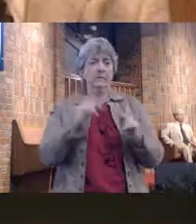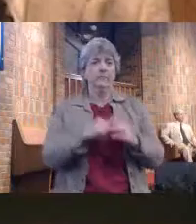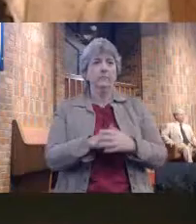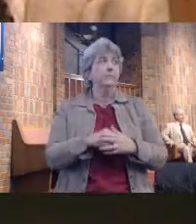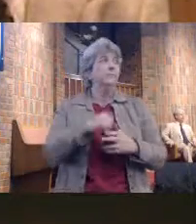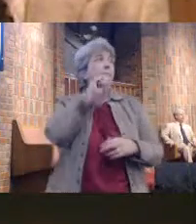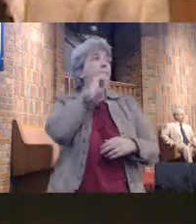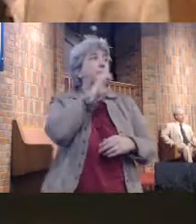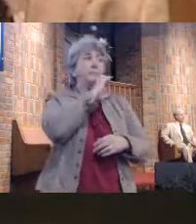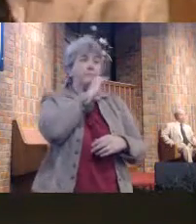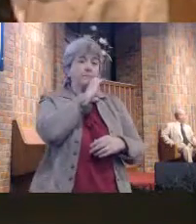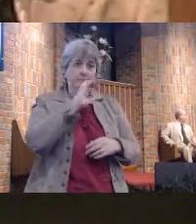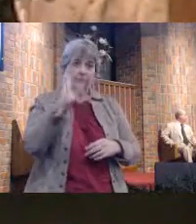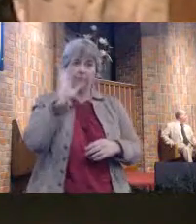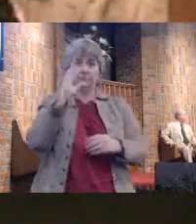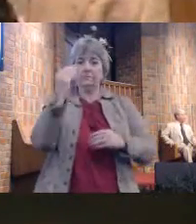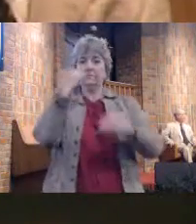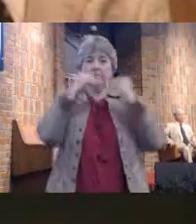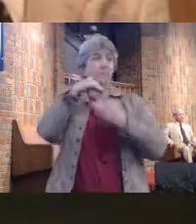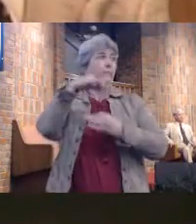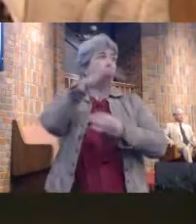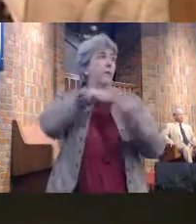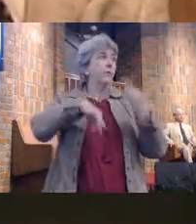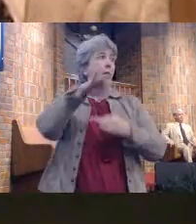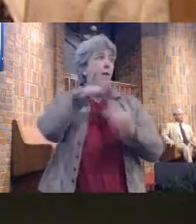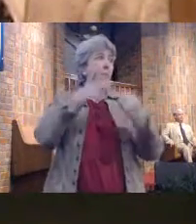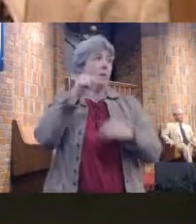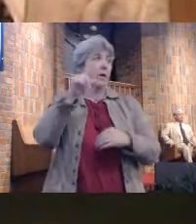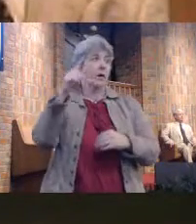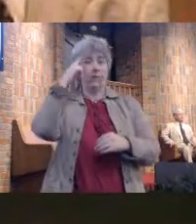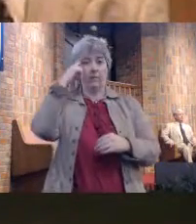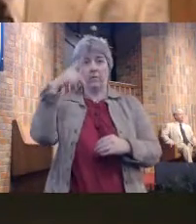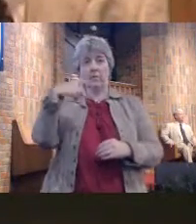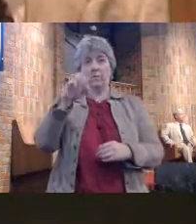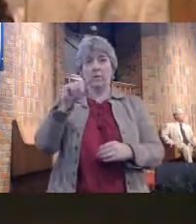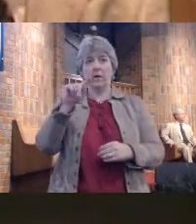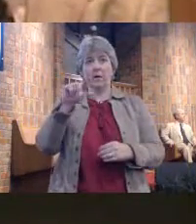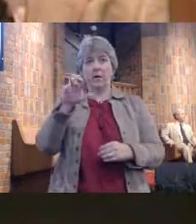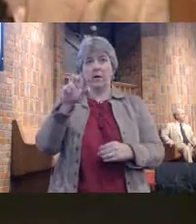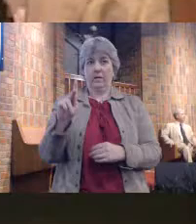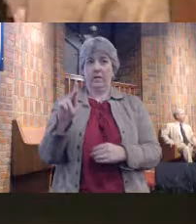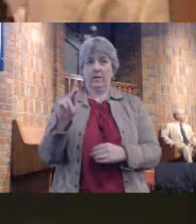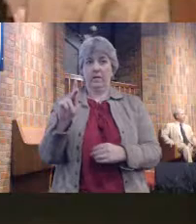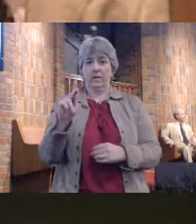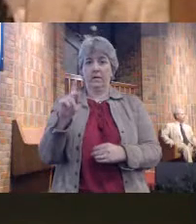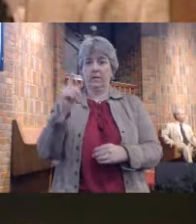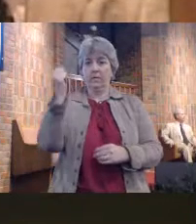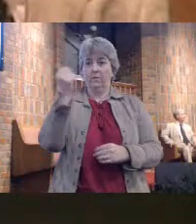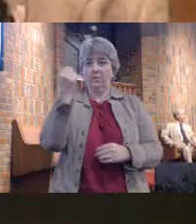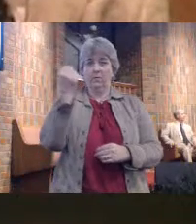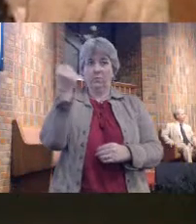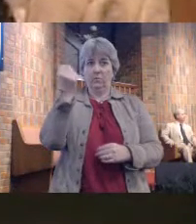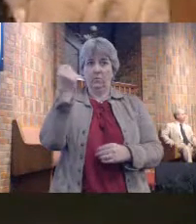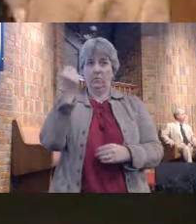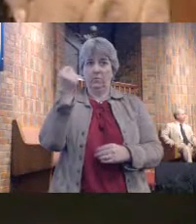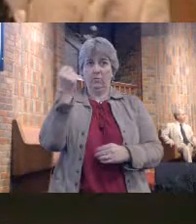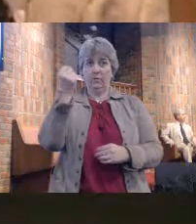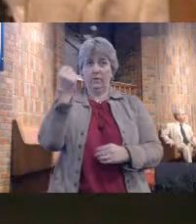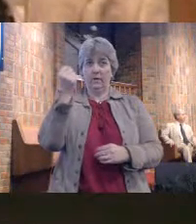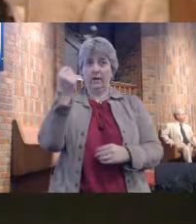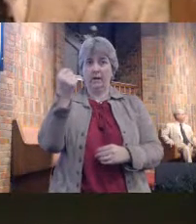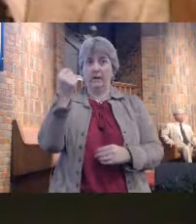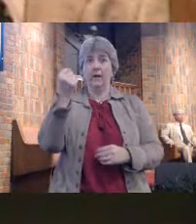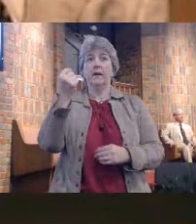Primetimers will meet in the fellowship hall for a potluck meal on Tuesday, February the 14th at 11 a.m. instead of going to the Olive Garden as